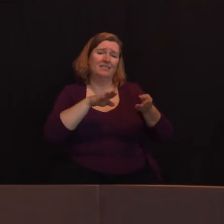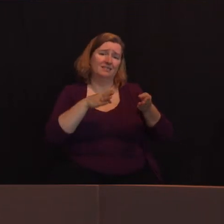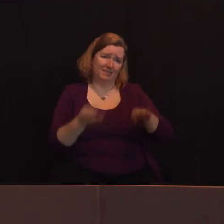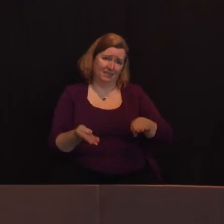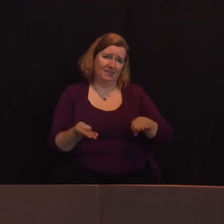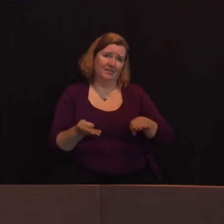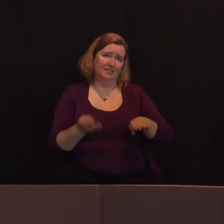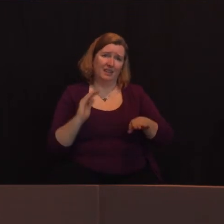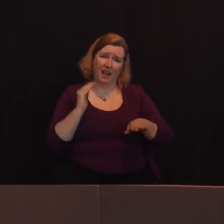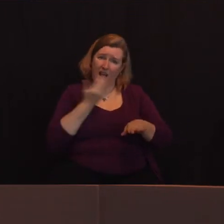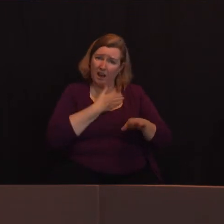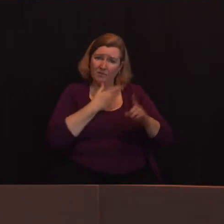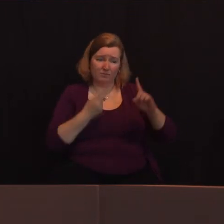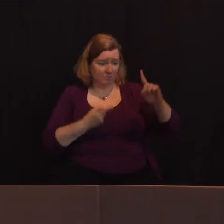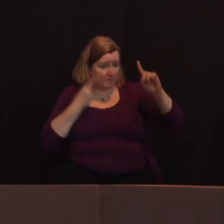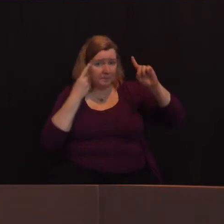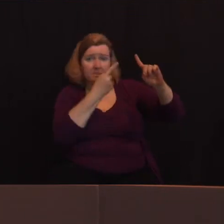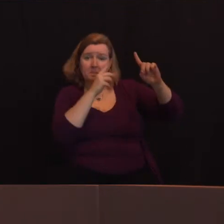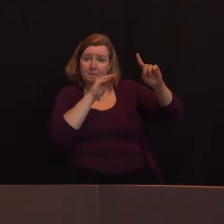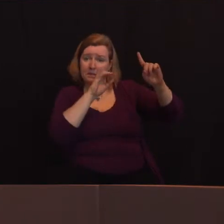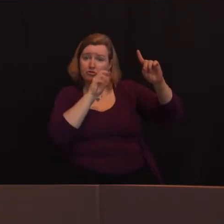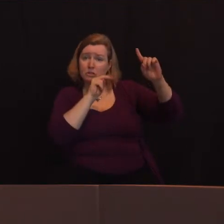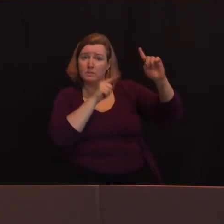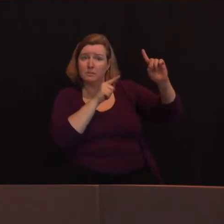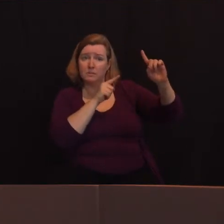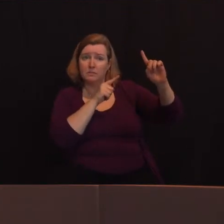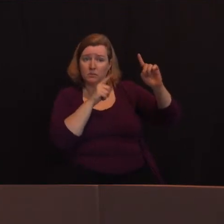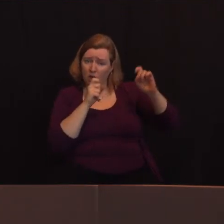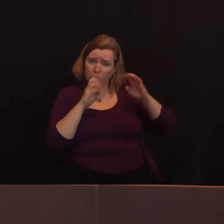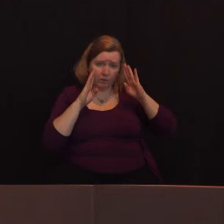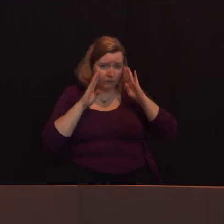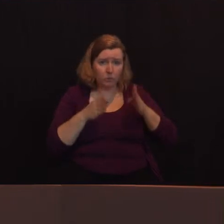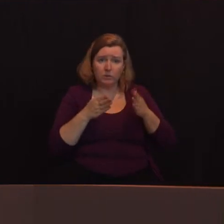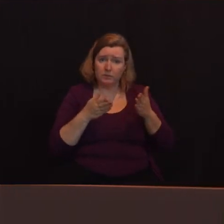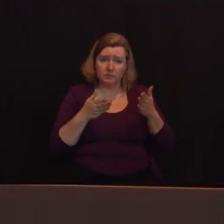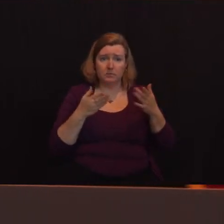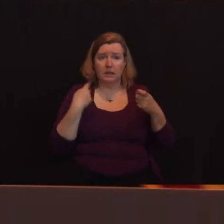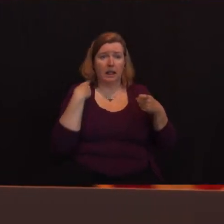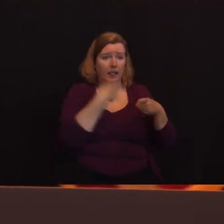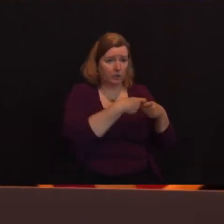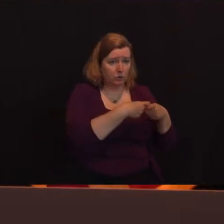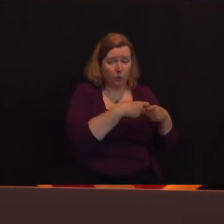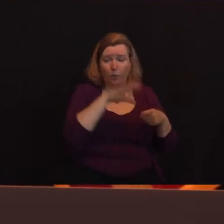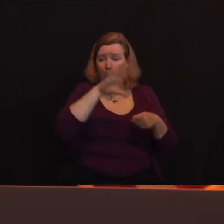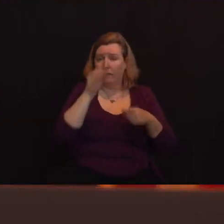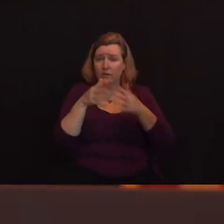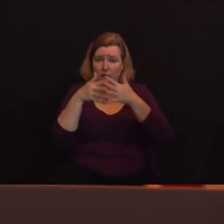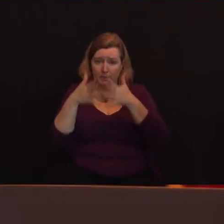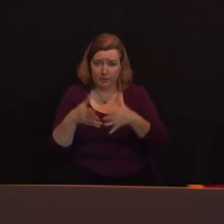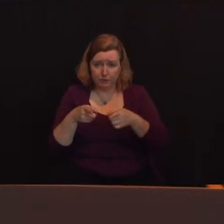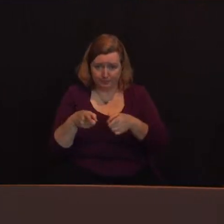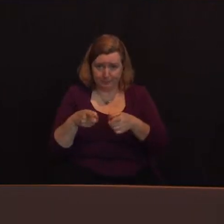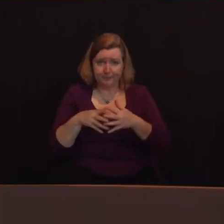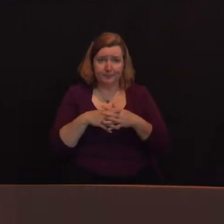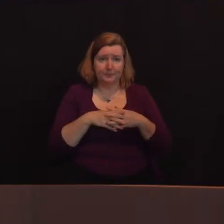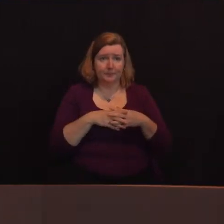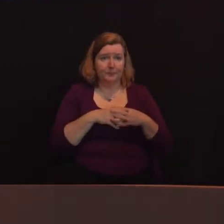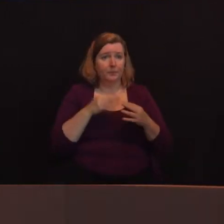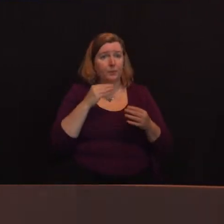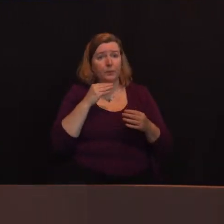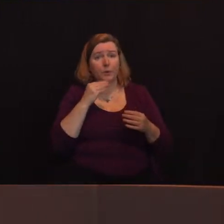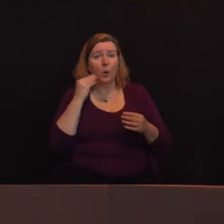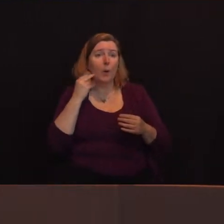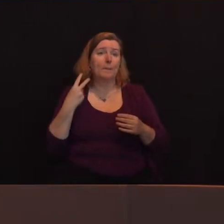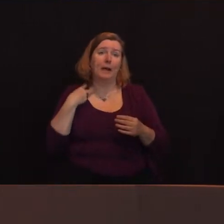mission, so that they're the demographics we need to go after. How about any comment on home? I don't have the numbers on homebound. I can get them, but